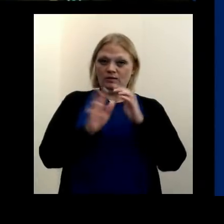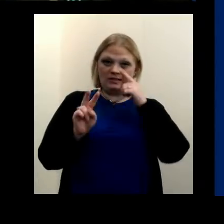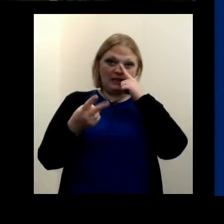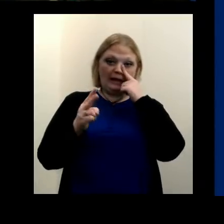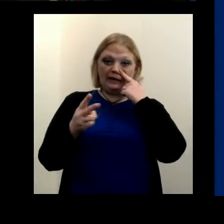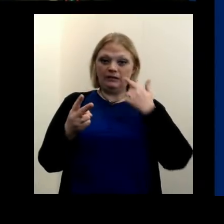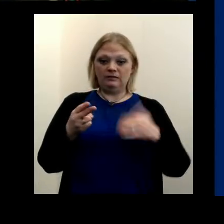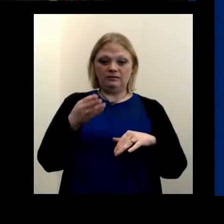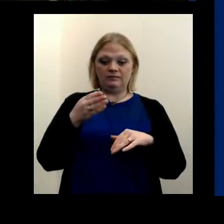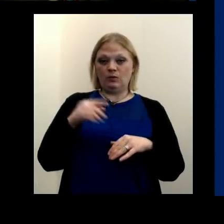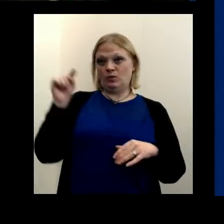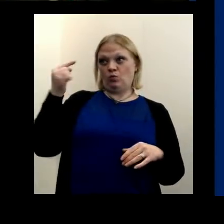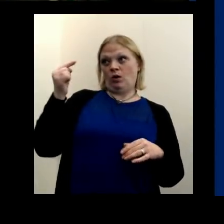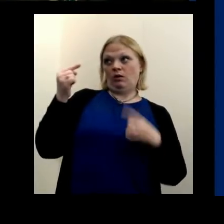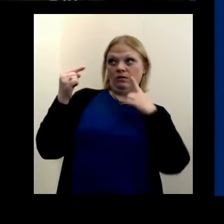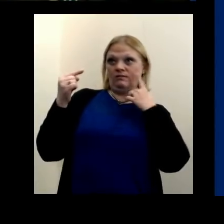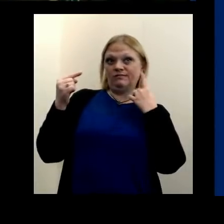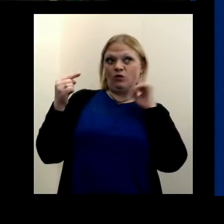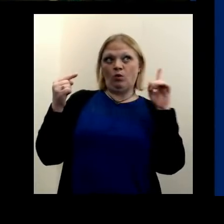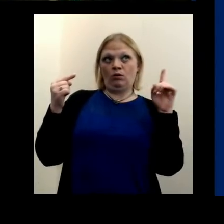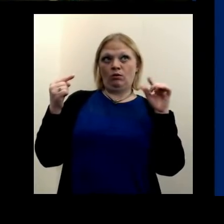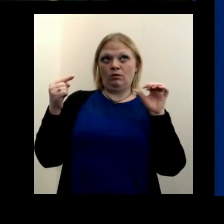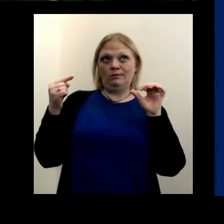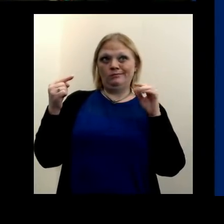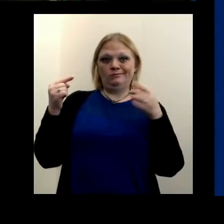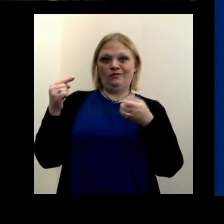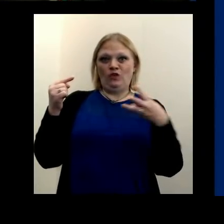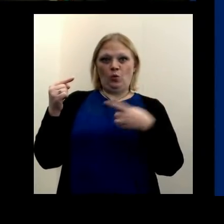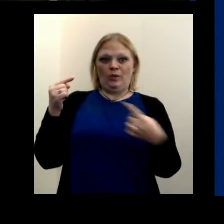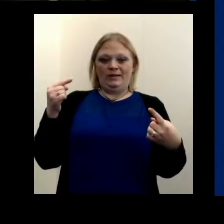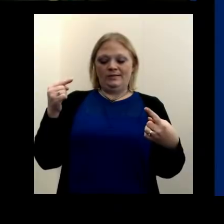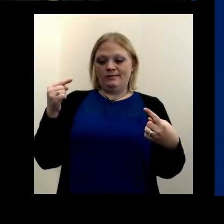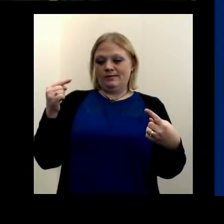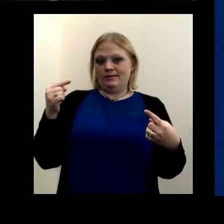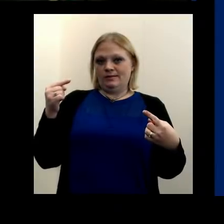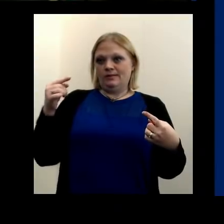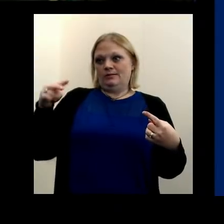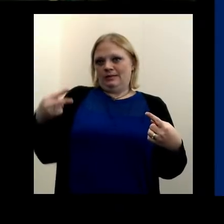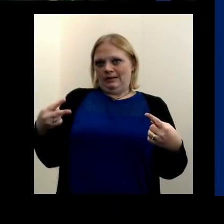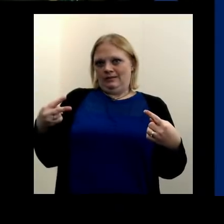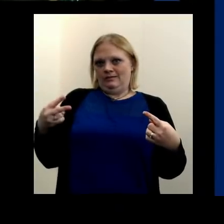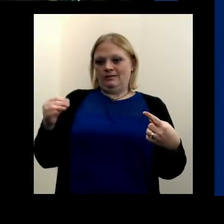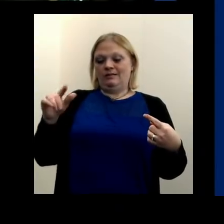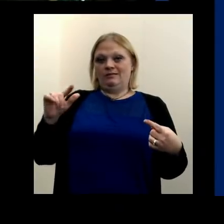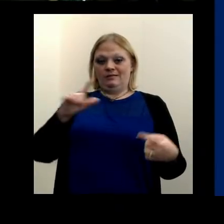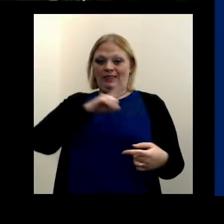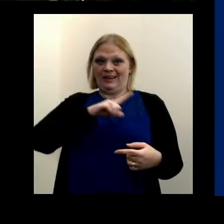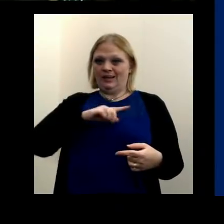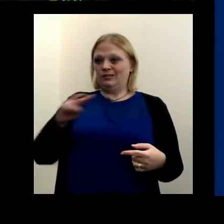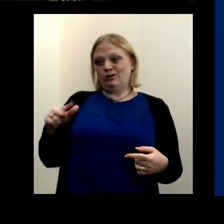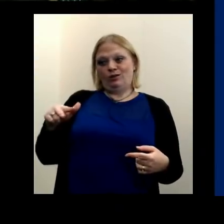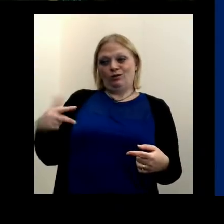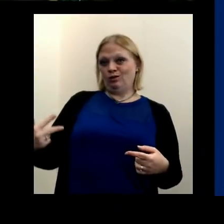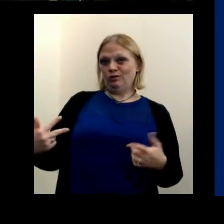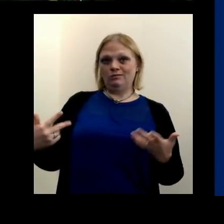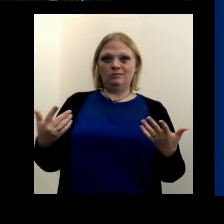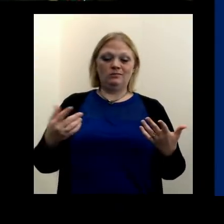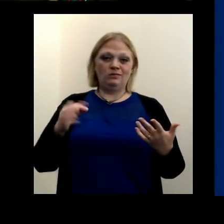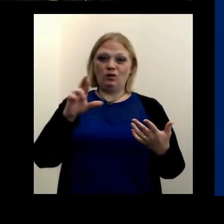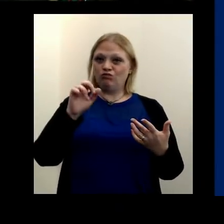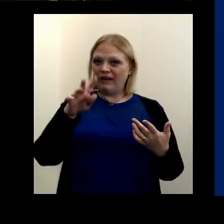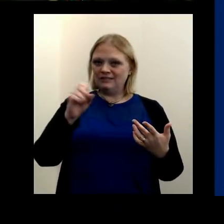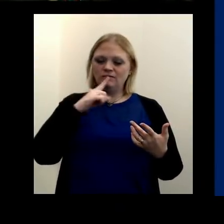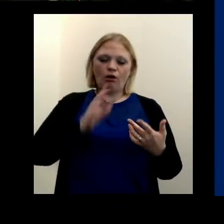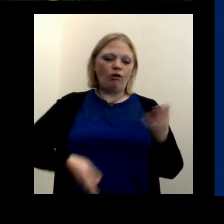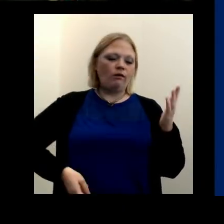after being number one for a number of weeks. Lancaster once again is number third, and their rates per 100,000 population are very